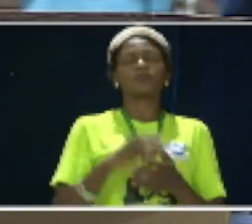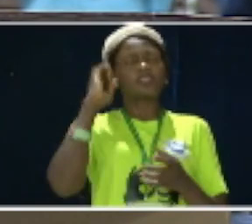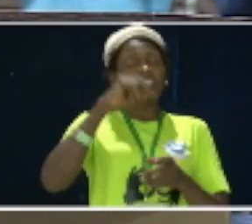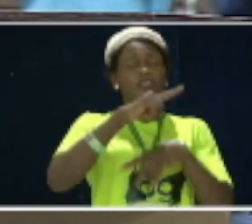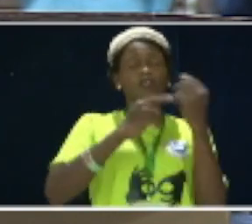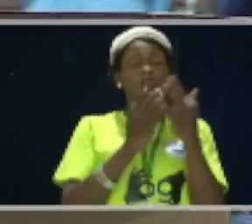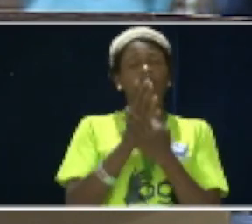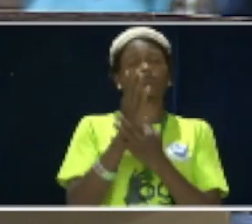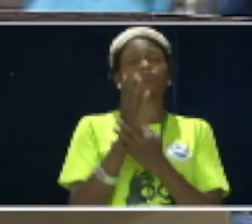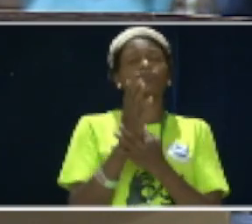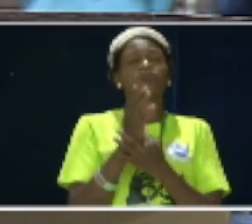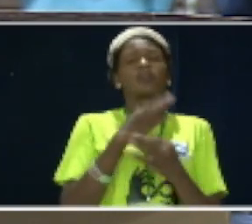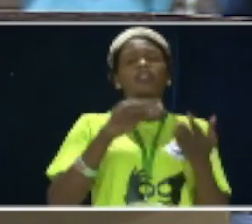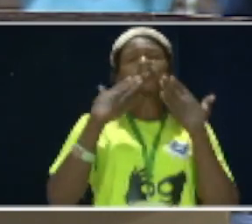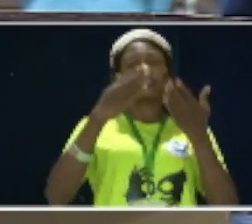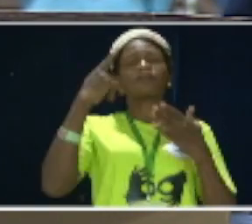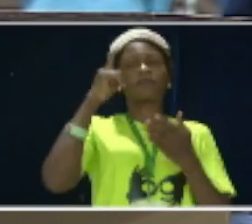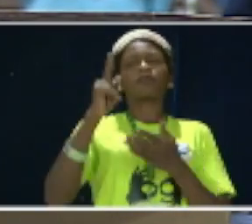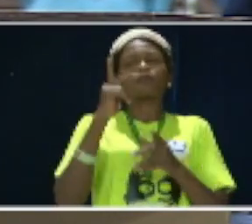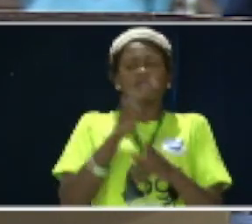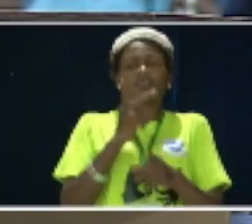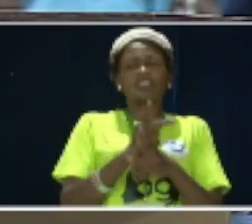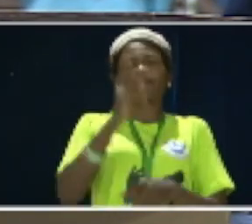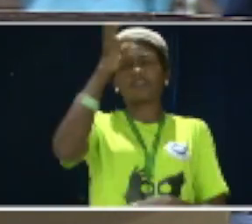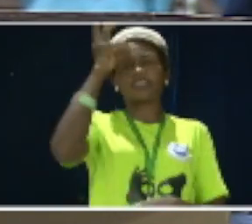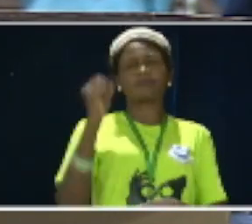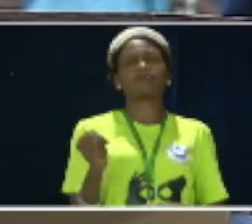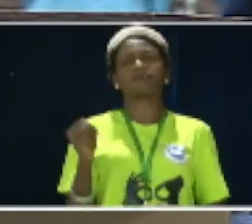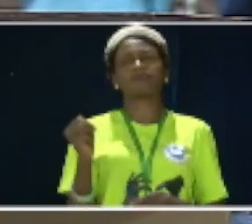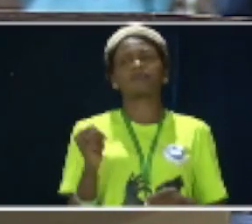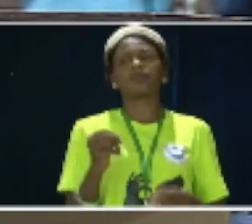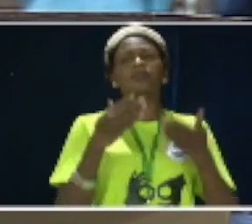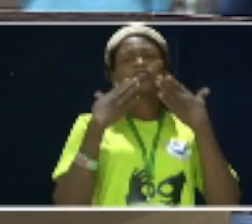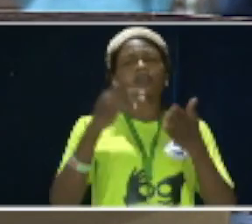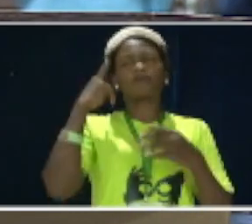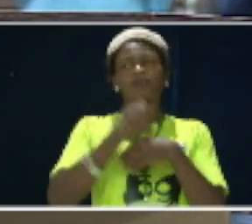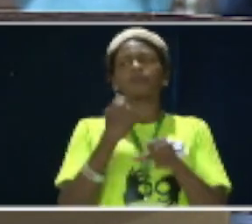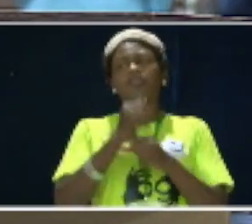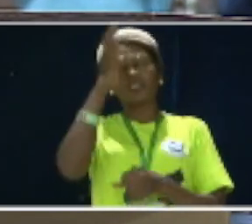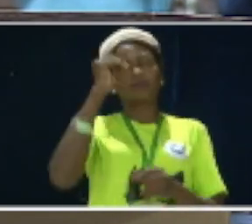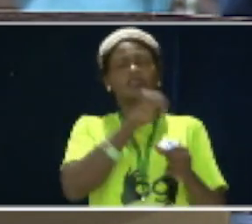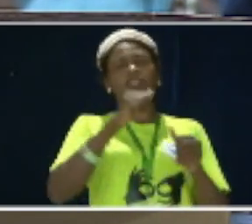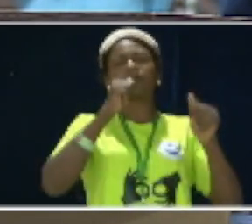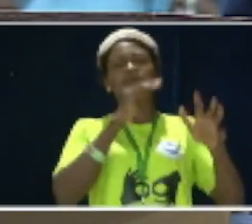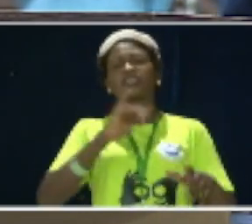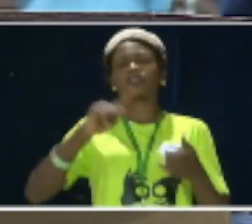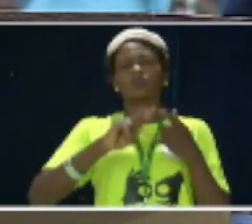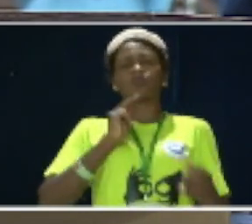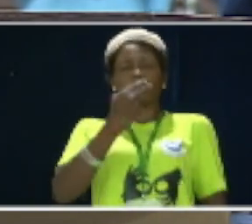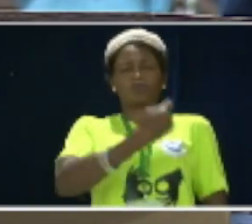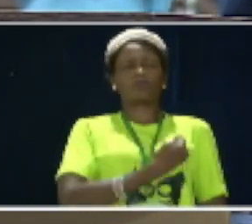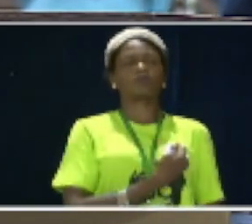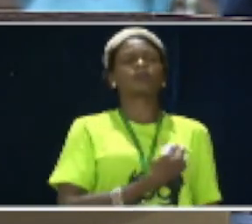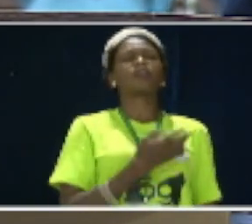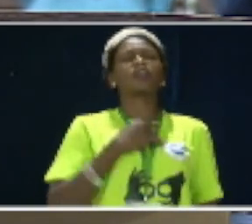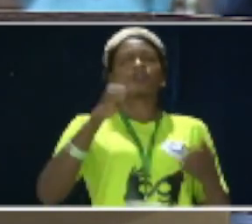through, and thank you for preserving him. Thank you for making him a blessing to us